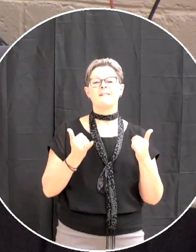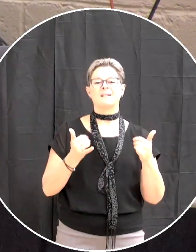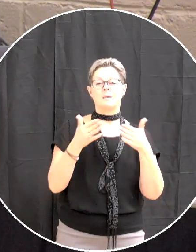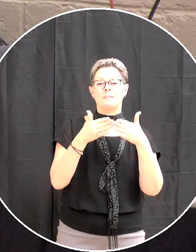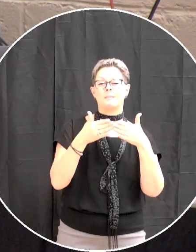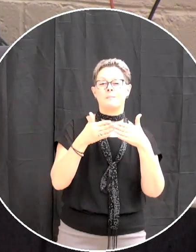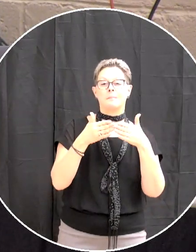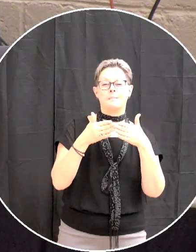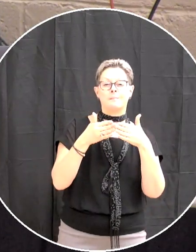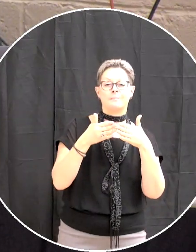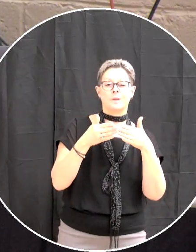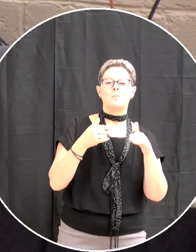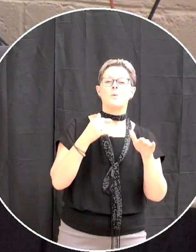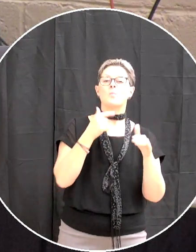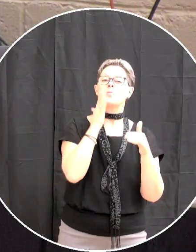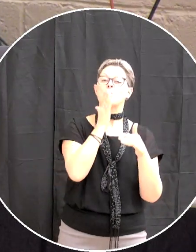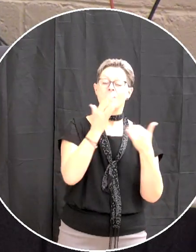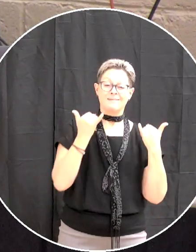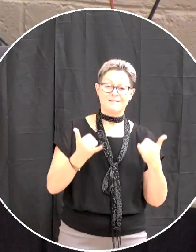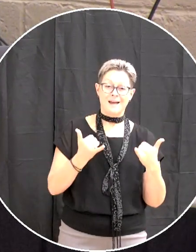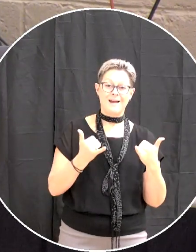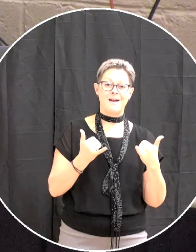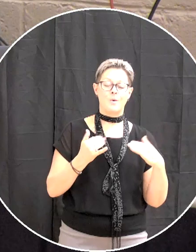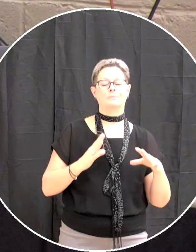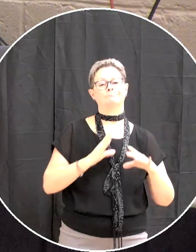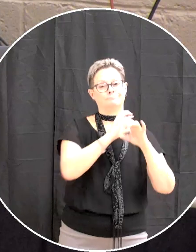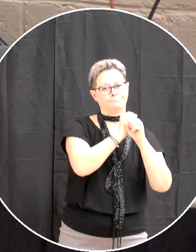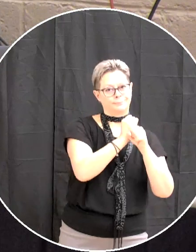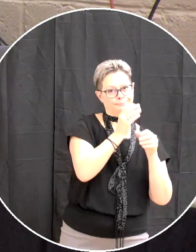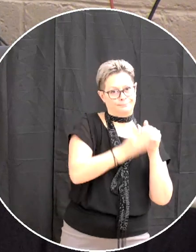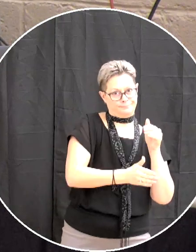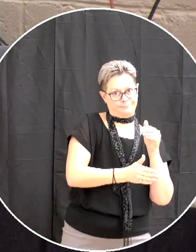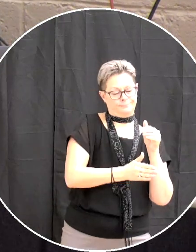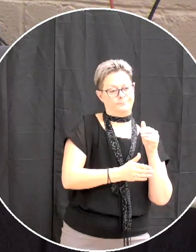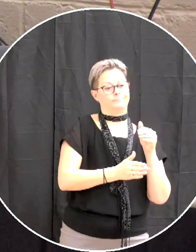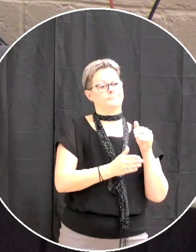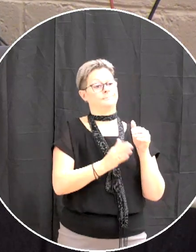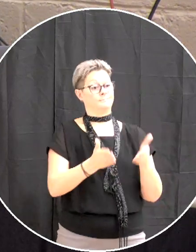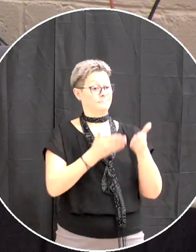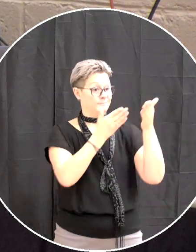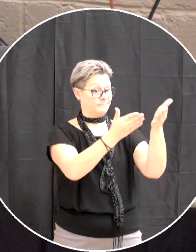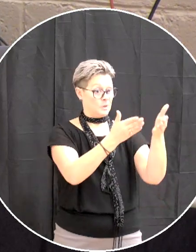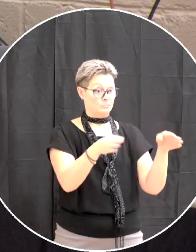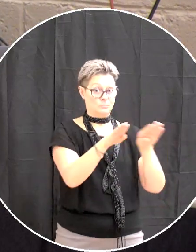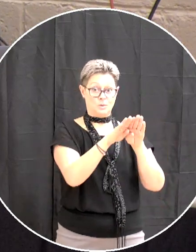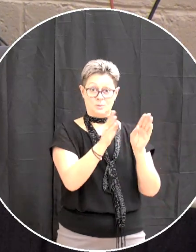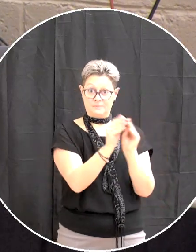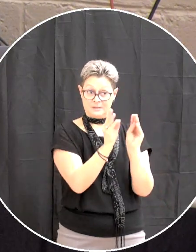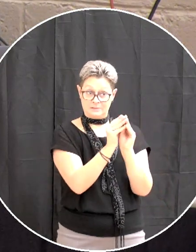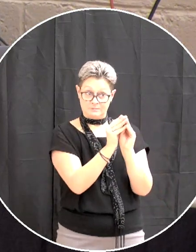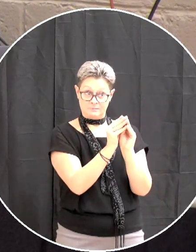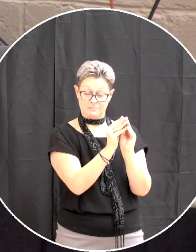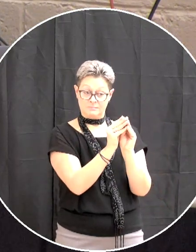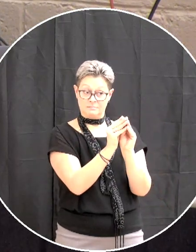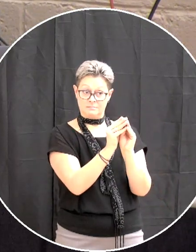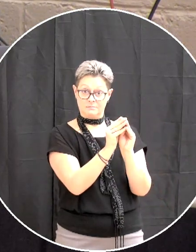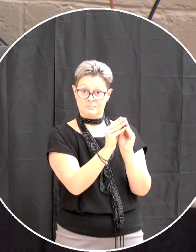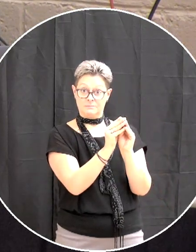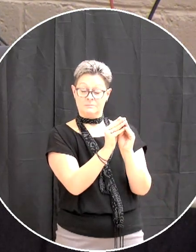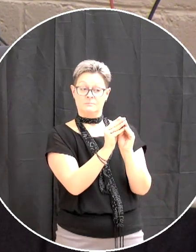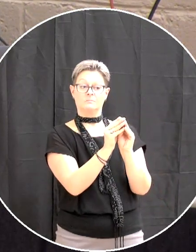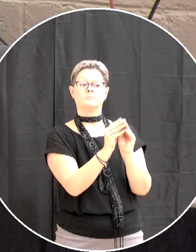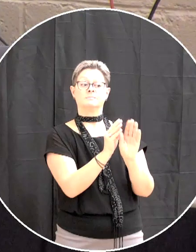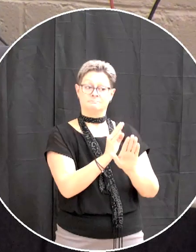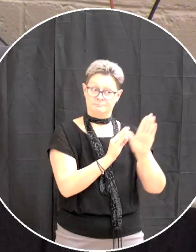meeting, we're going to adjourn to a closed meeting. So can I get a motion to adjourn? And then we'll go into closed meeting once we've set up. Moved by